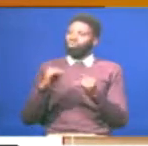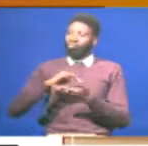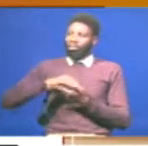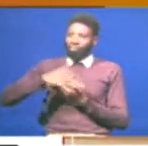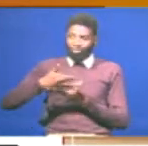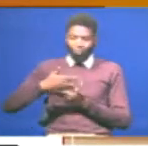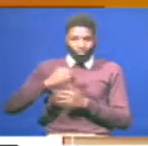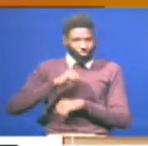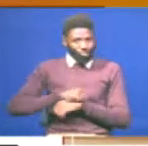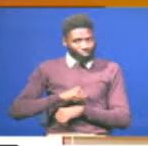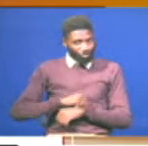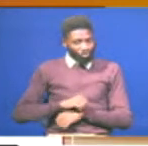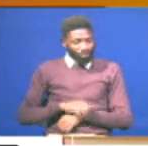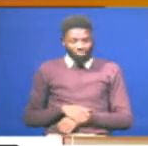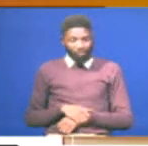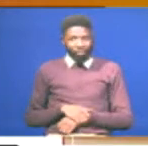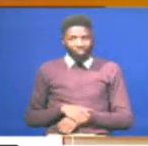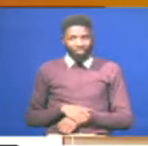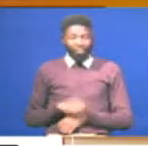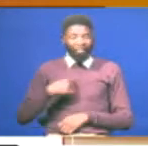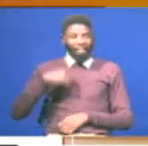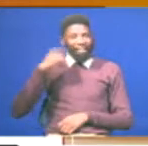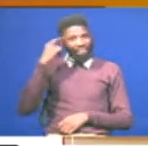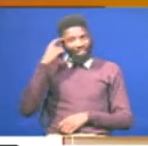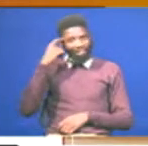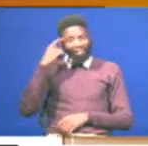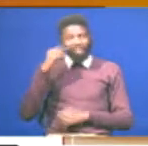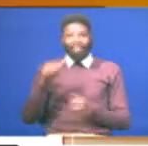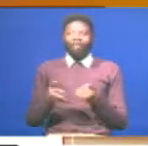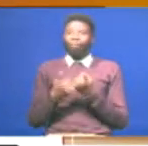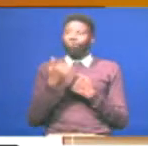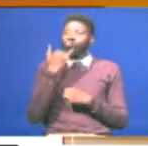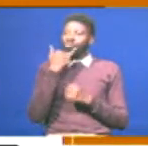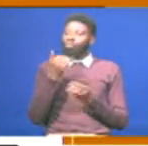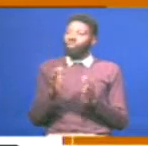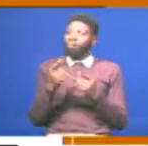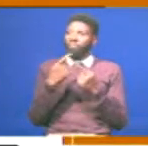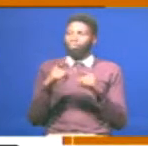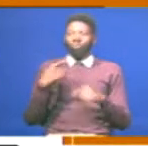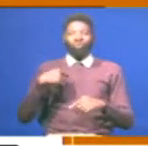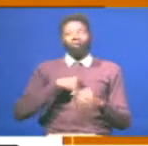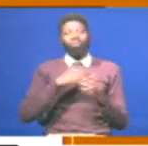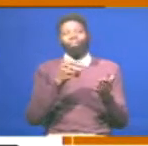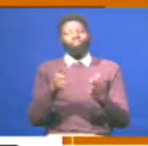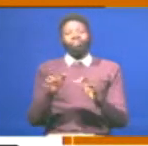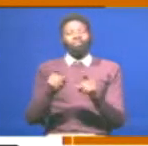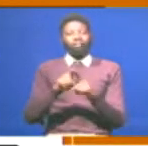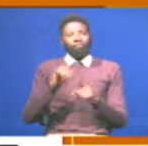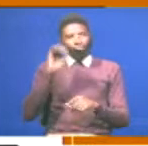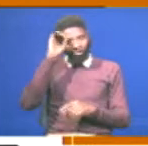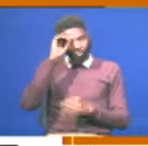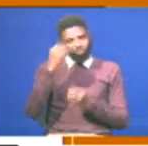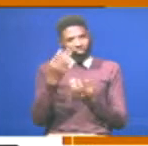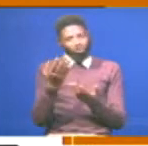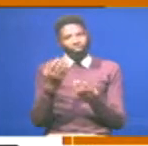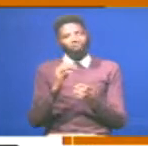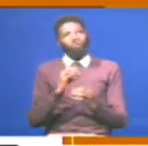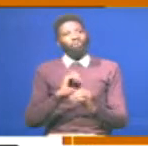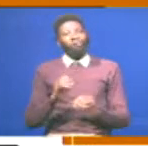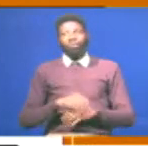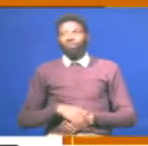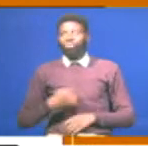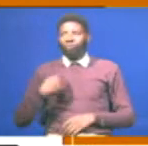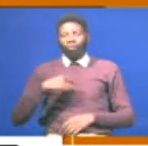schools. I thought it was being done the wrong way, but we didn't have opportunity to give in. It's been an extreme pleasure hosting Dr.